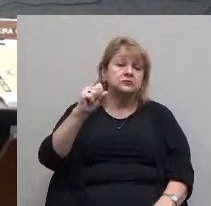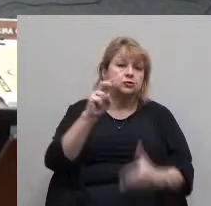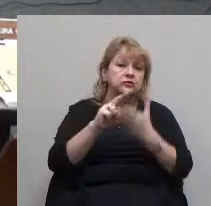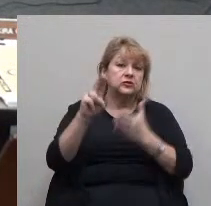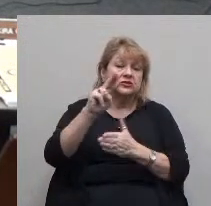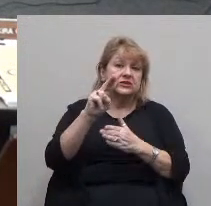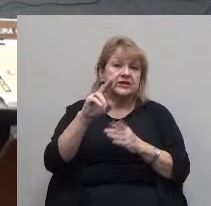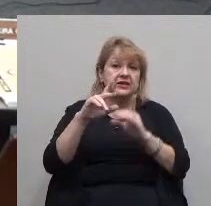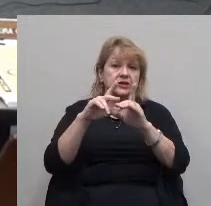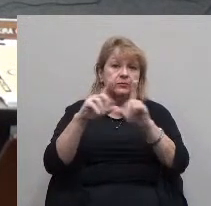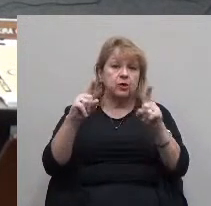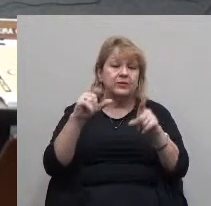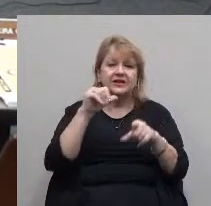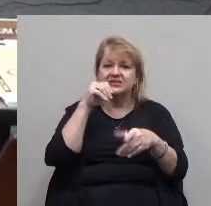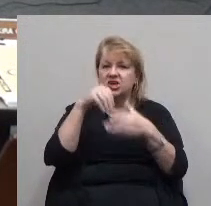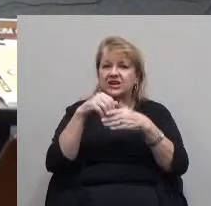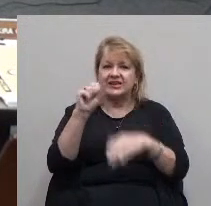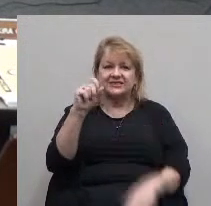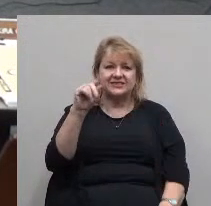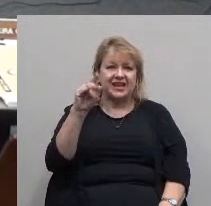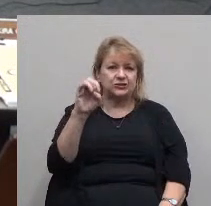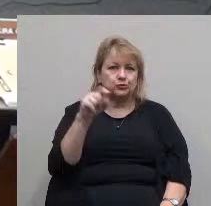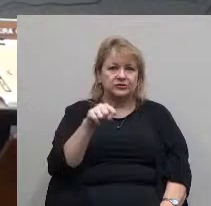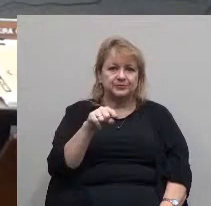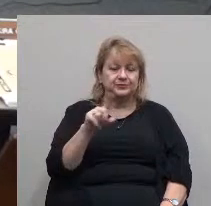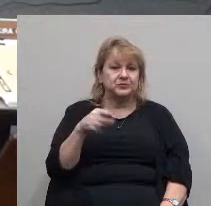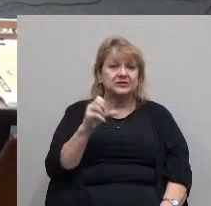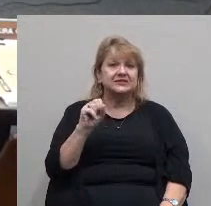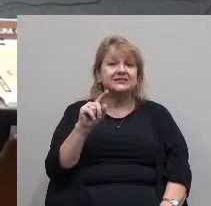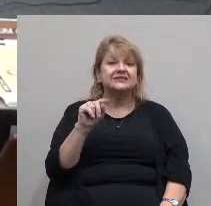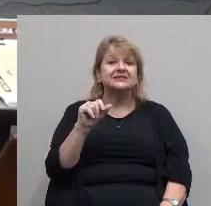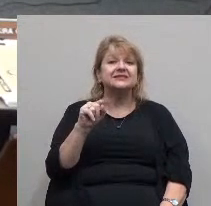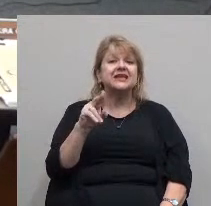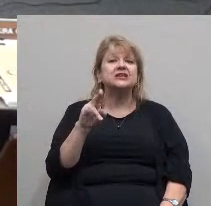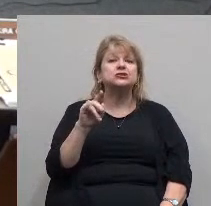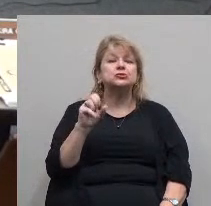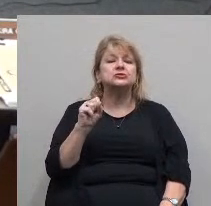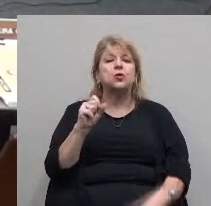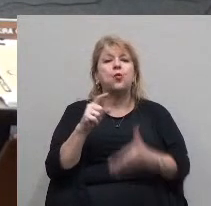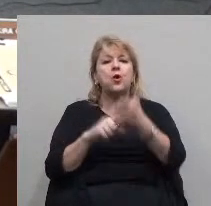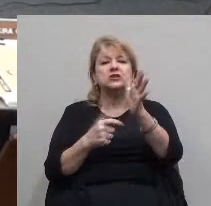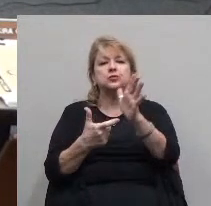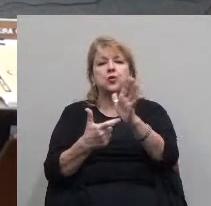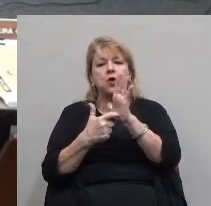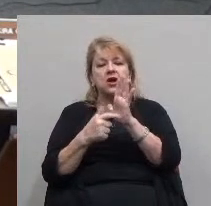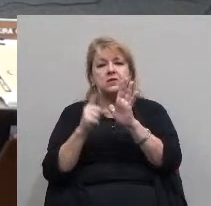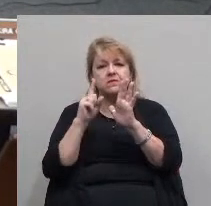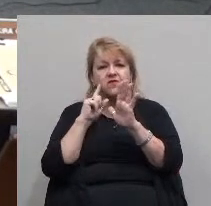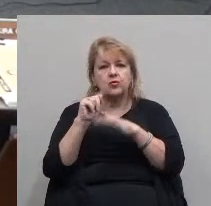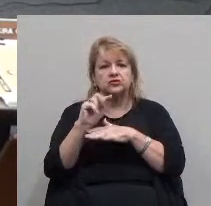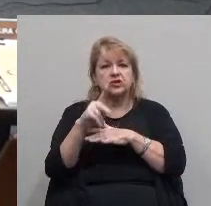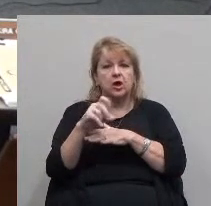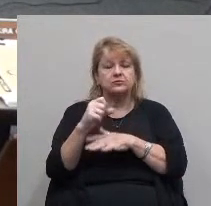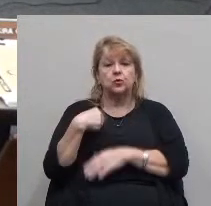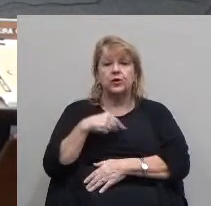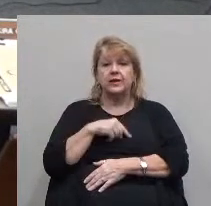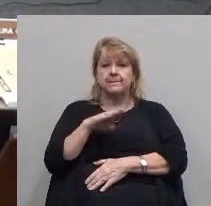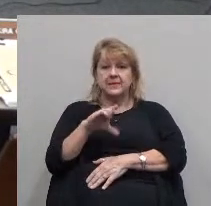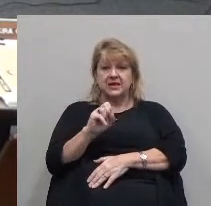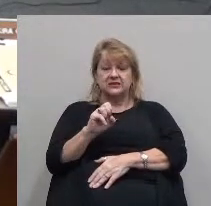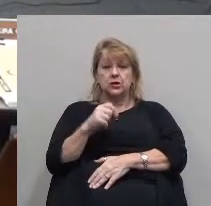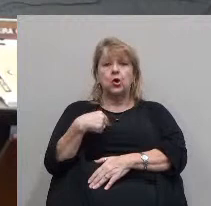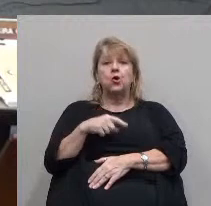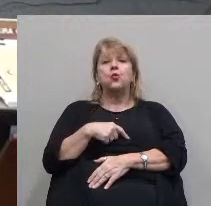is not in statute. The only thing in statute is the requirements for TOPS. So we control as BESE the